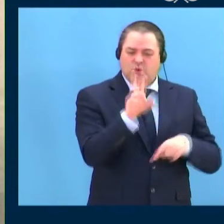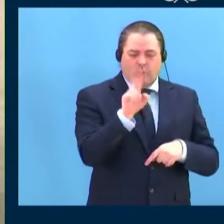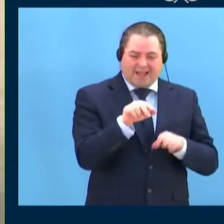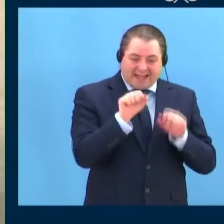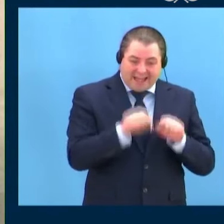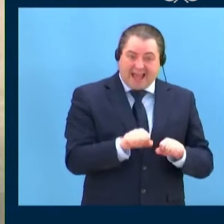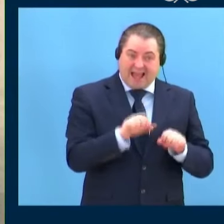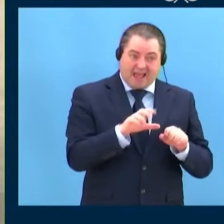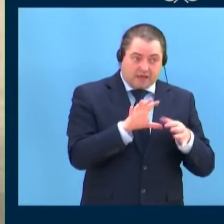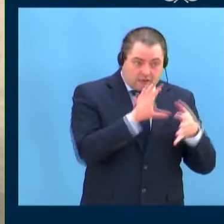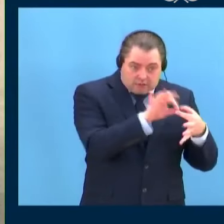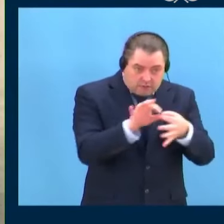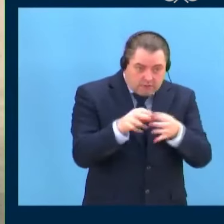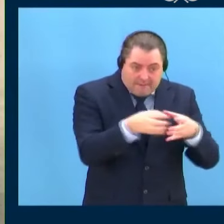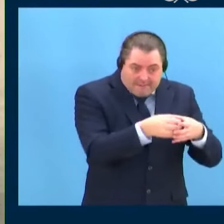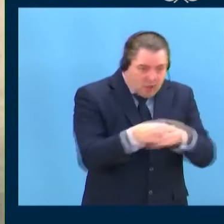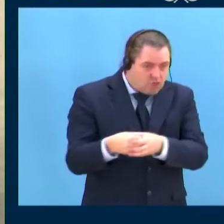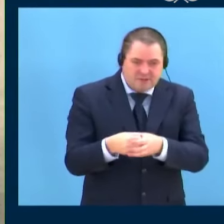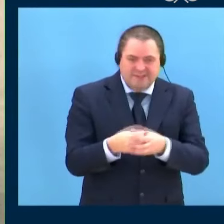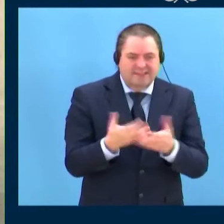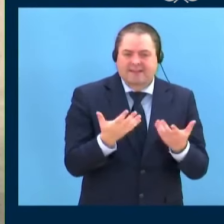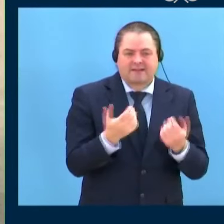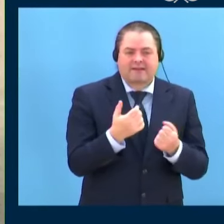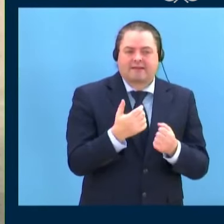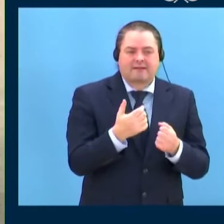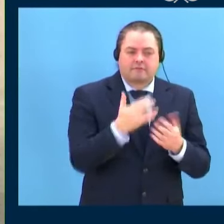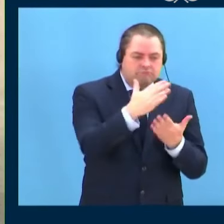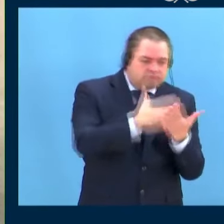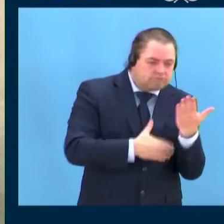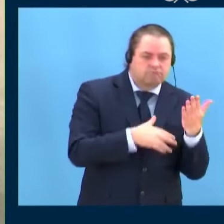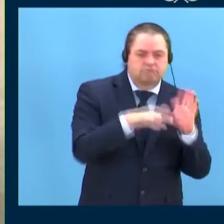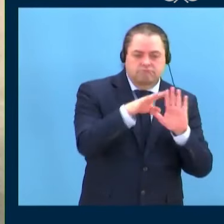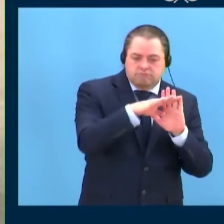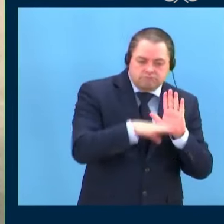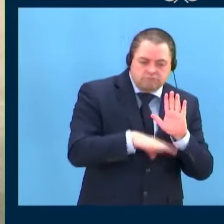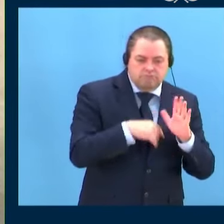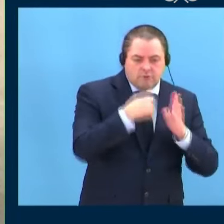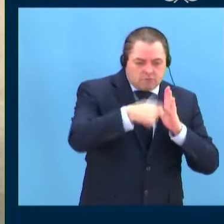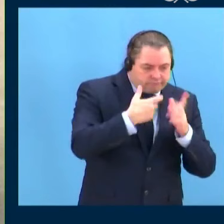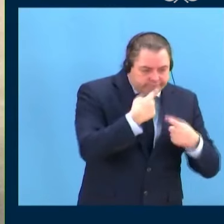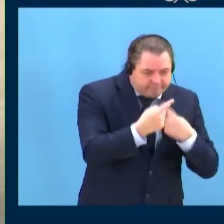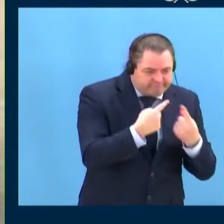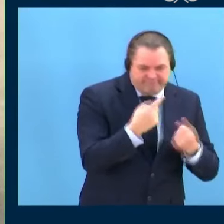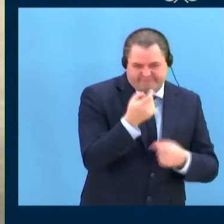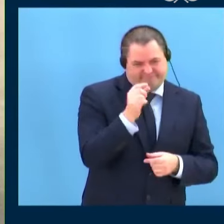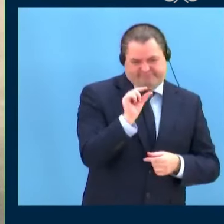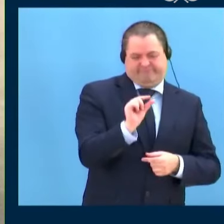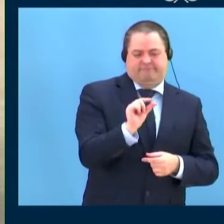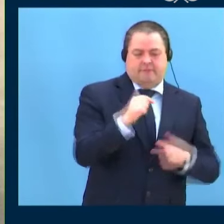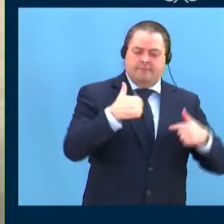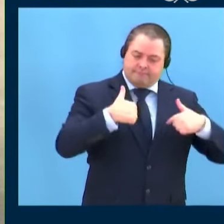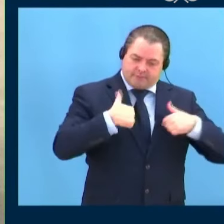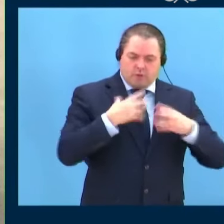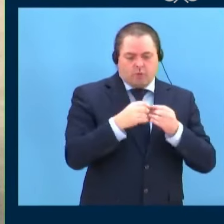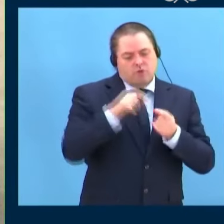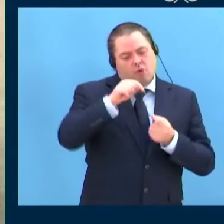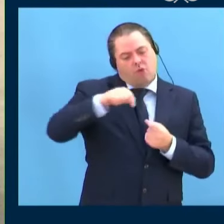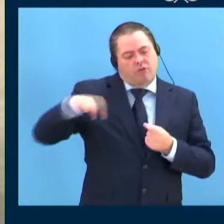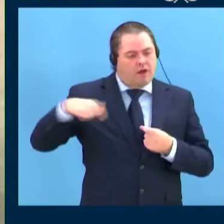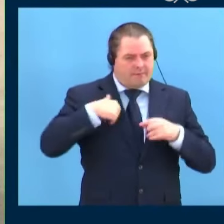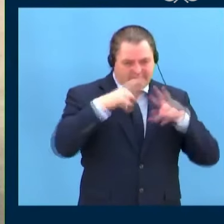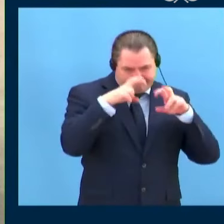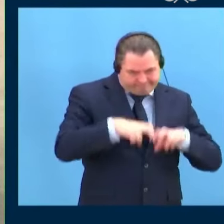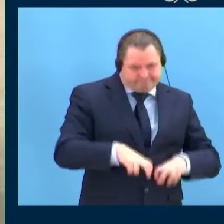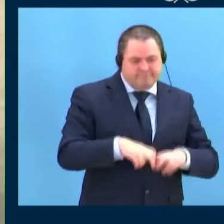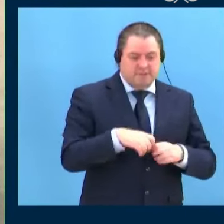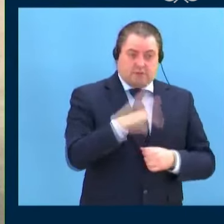of minorities. Research conducted by myself and Dr. Anna Maria Biro and the Tom Lantis Institute shows that the